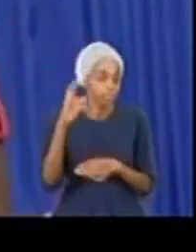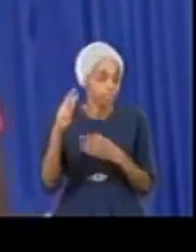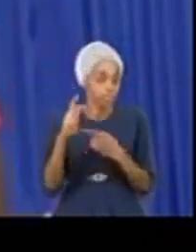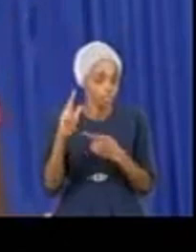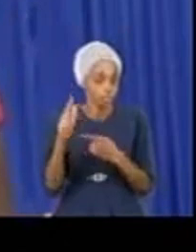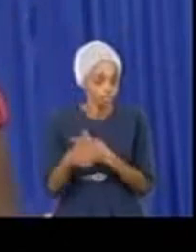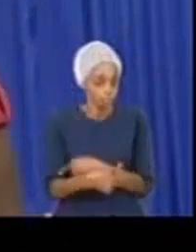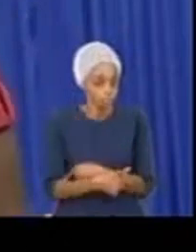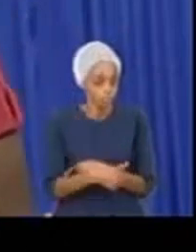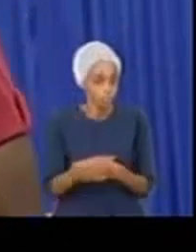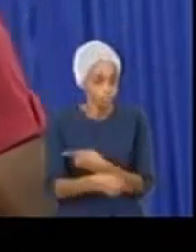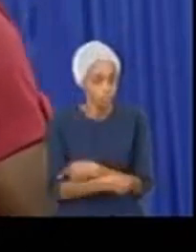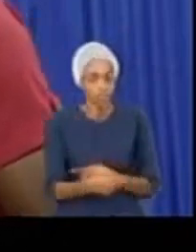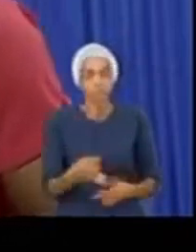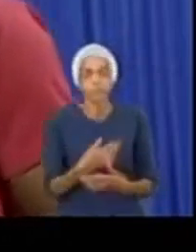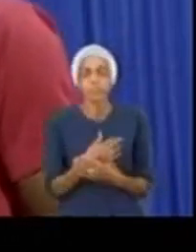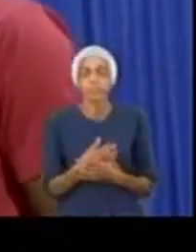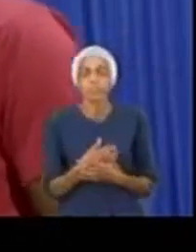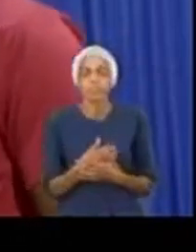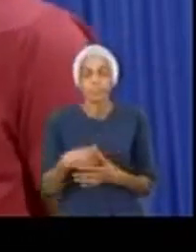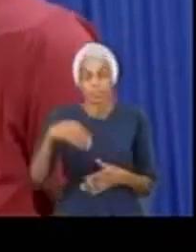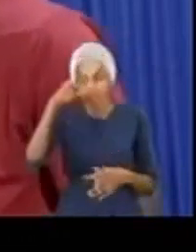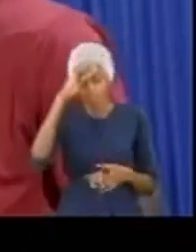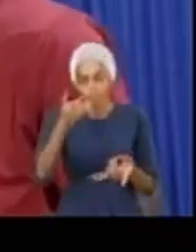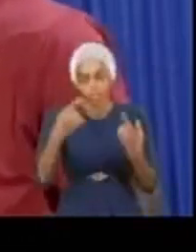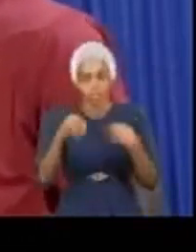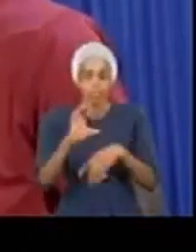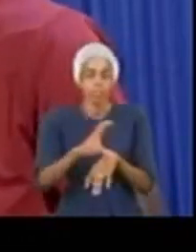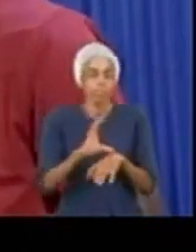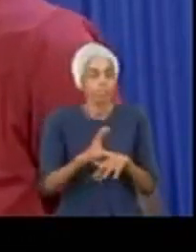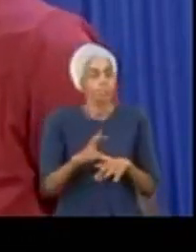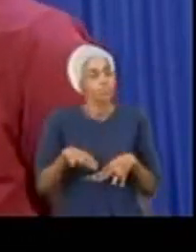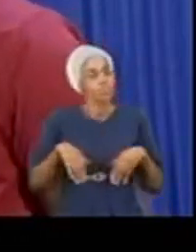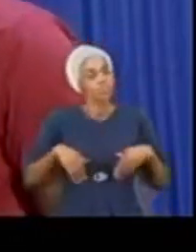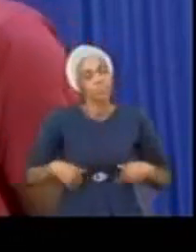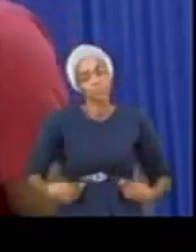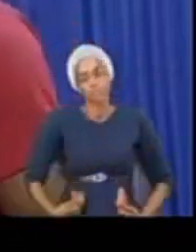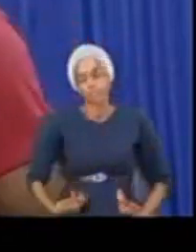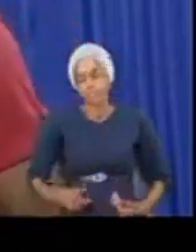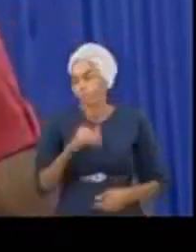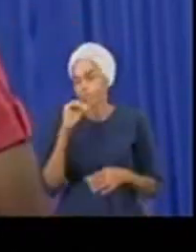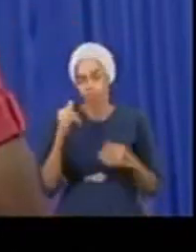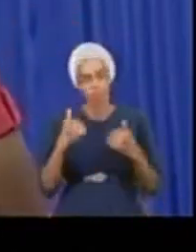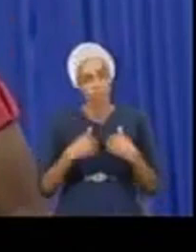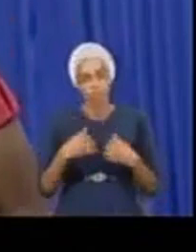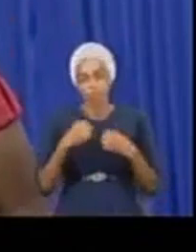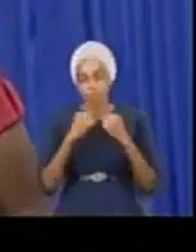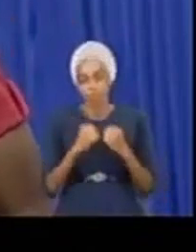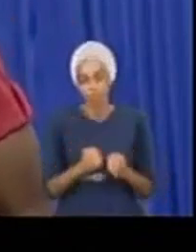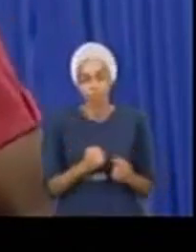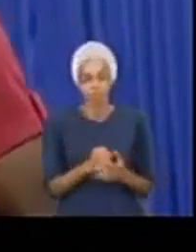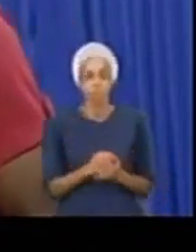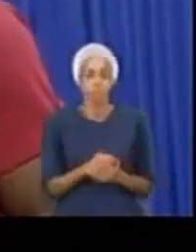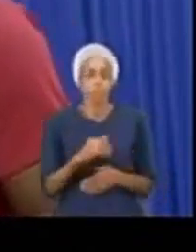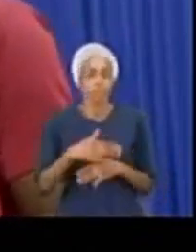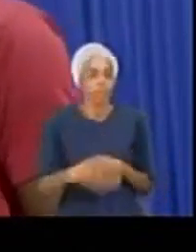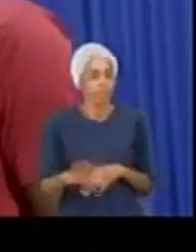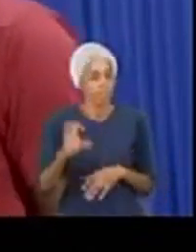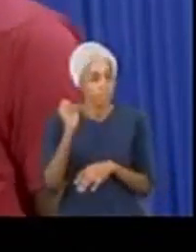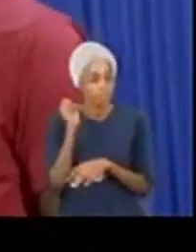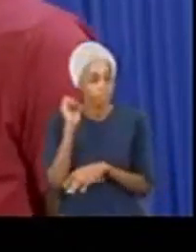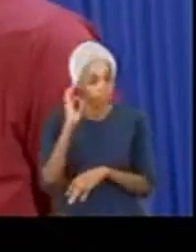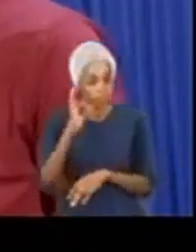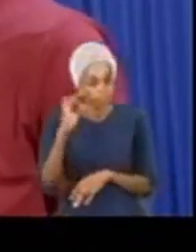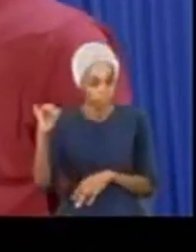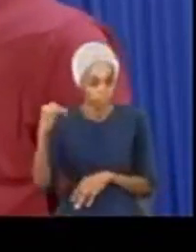God, he asked us to place our hand where we have issues. And I placed my hand on my